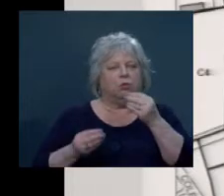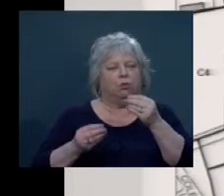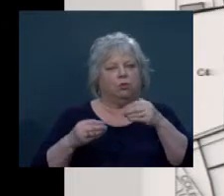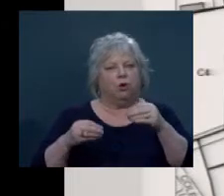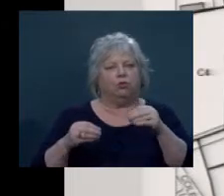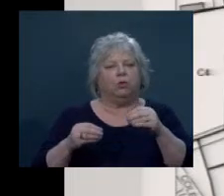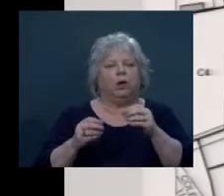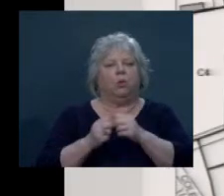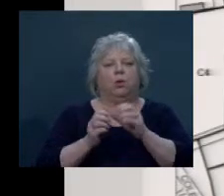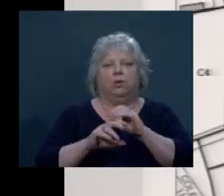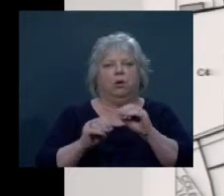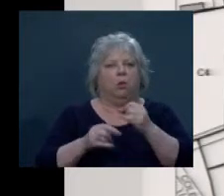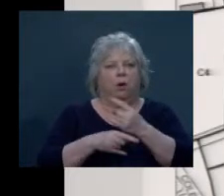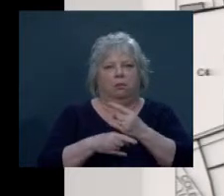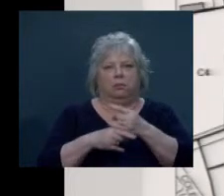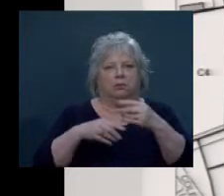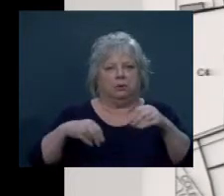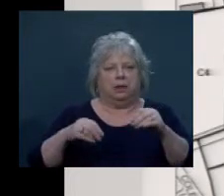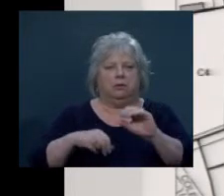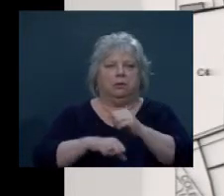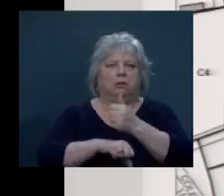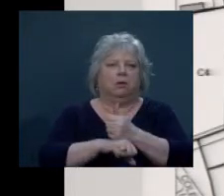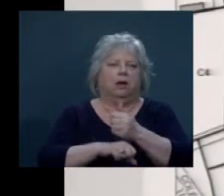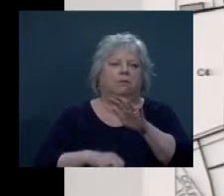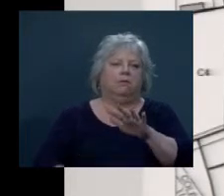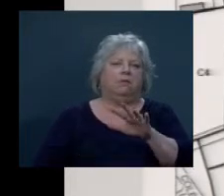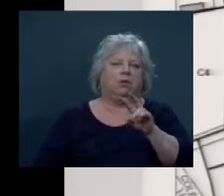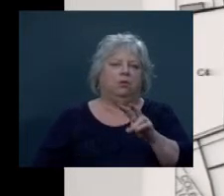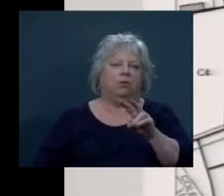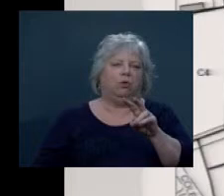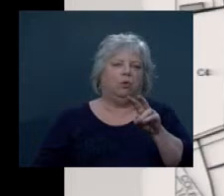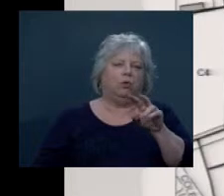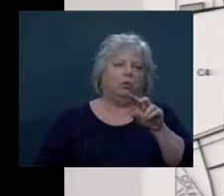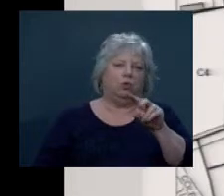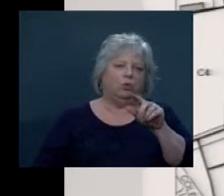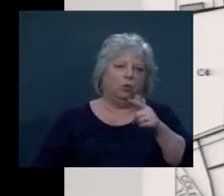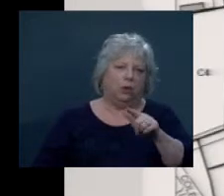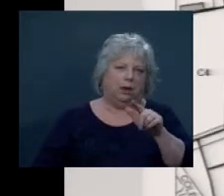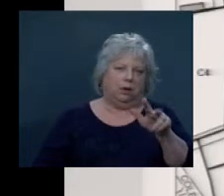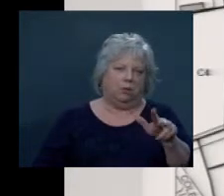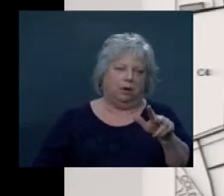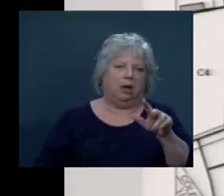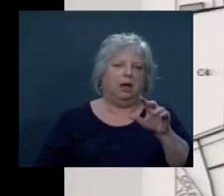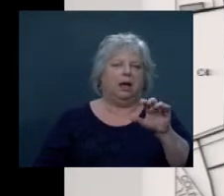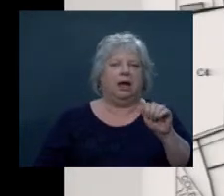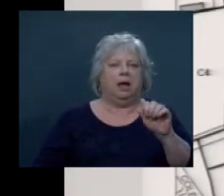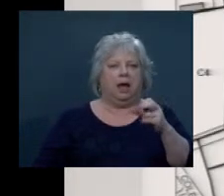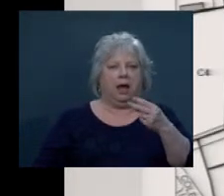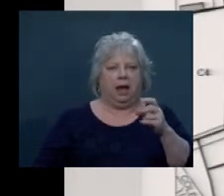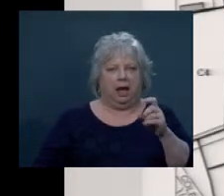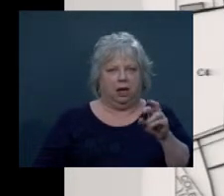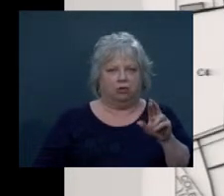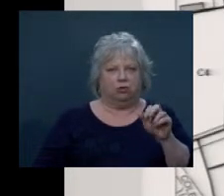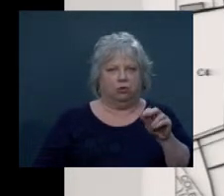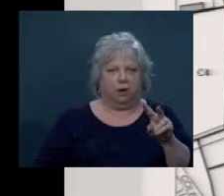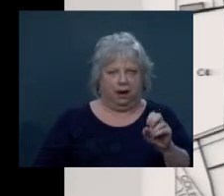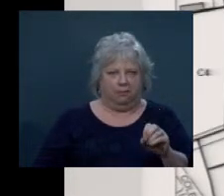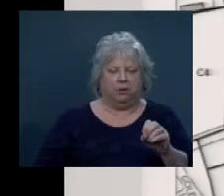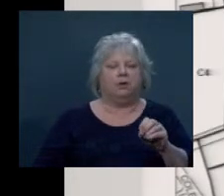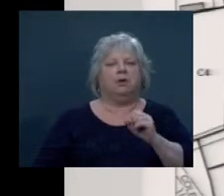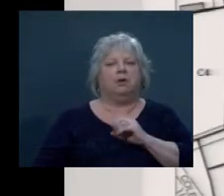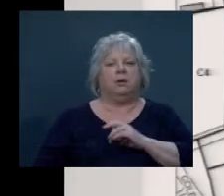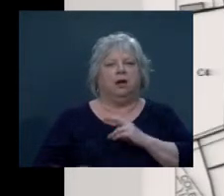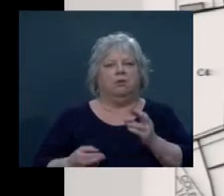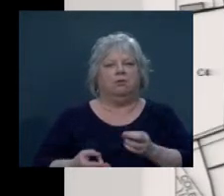sales, conditional use permit, located at 5223 Asher Avenue. Staff recommends approval of the requested